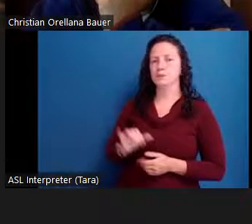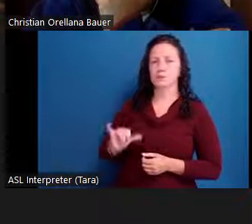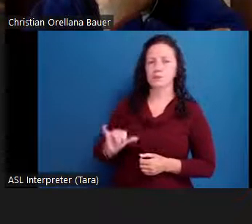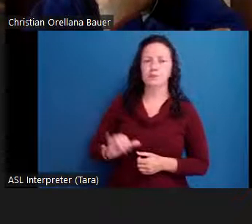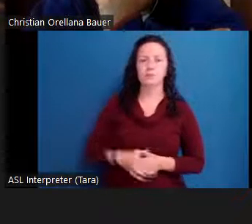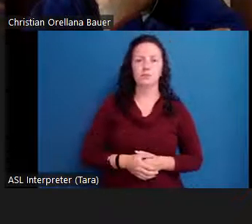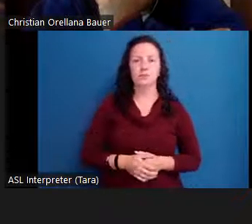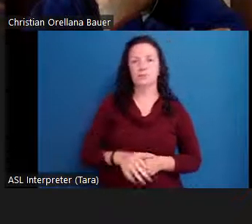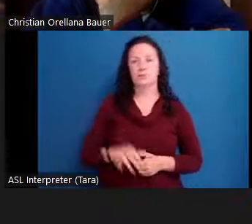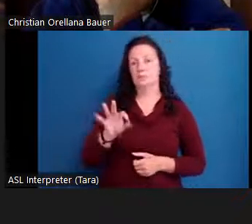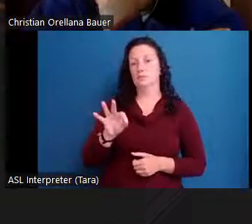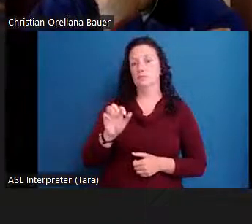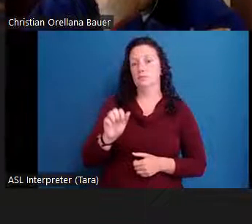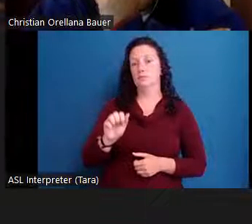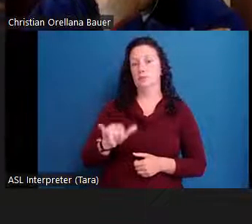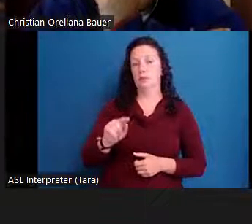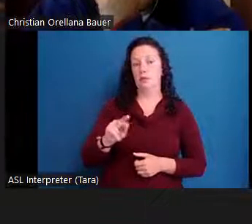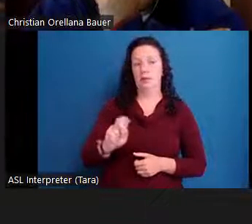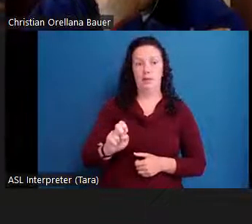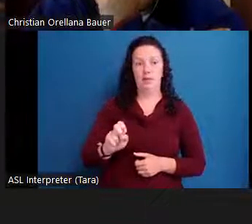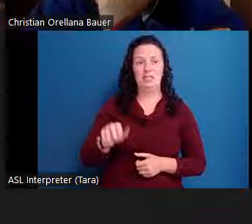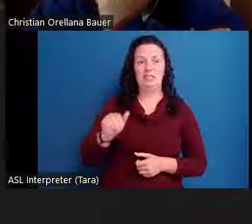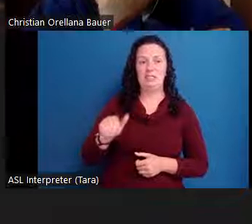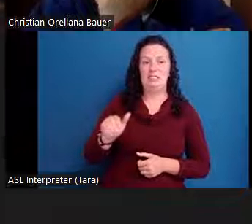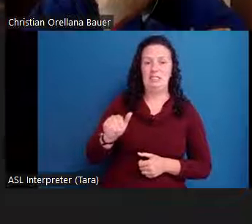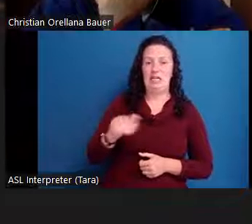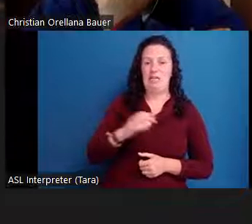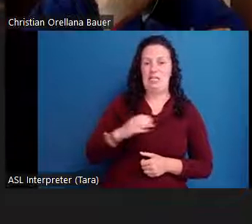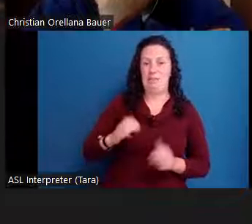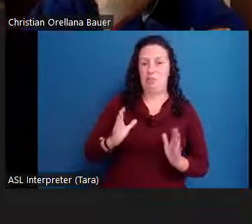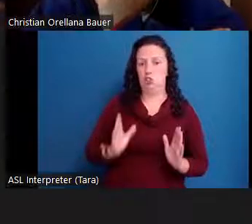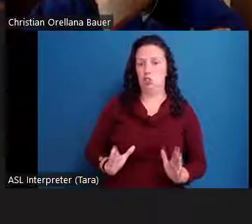Sure. I don't know, Commissioner Co-Chair Lavisa, do you have any thoughts?